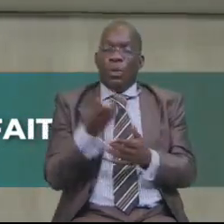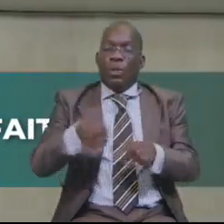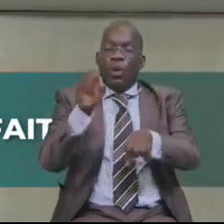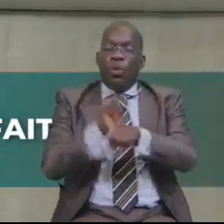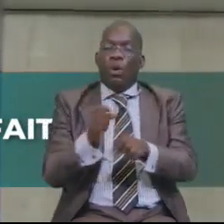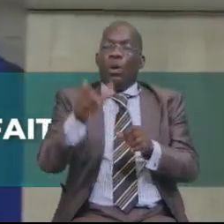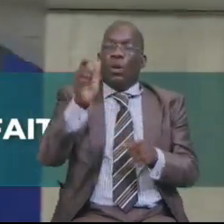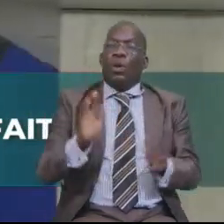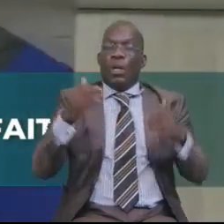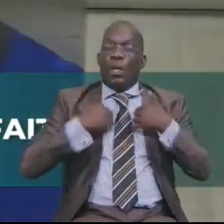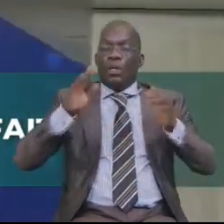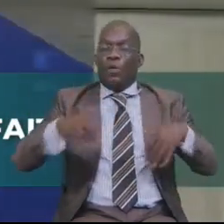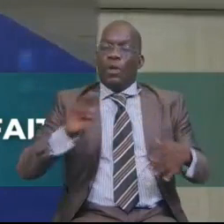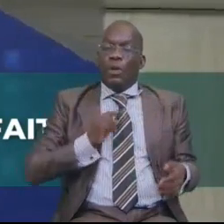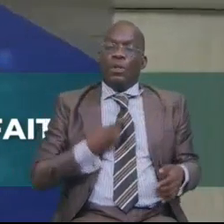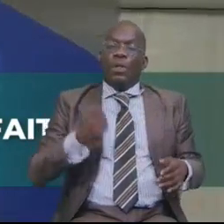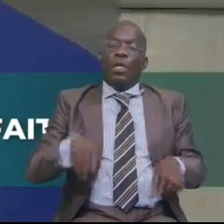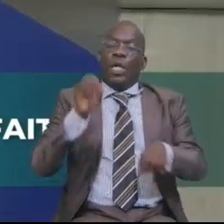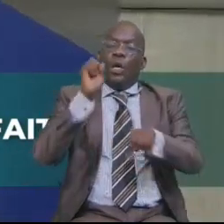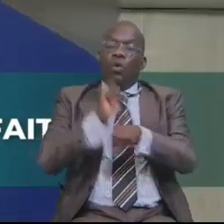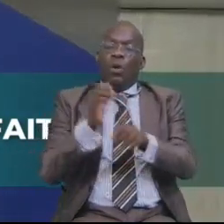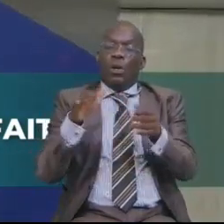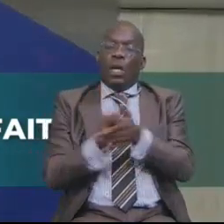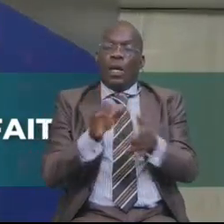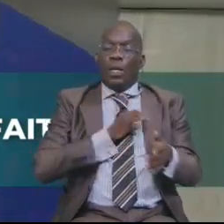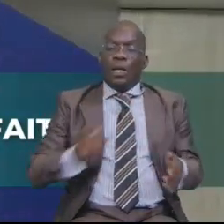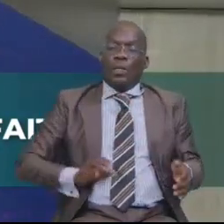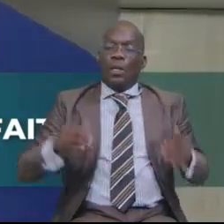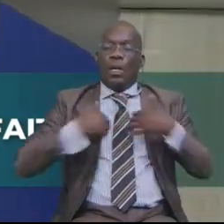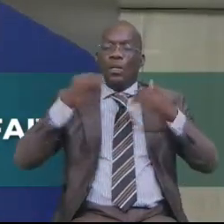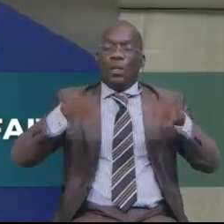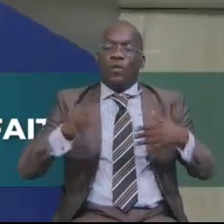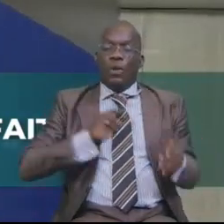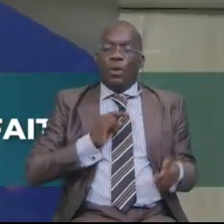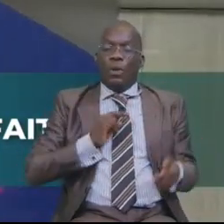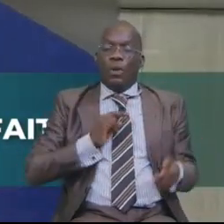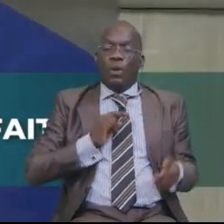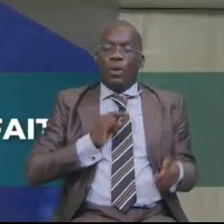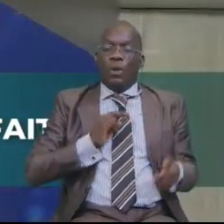commission Christ has given us for fruitful